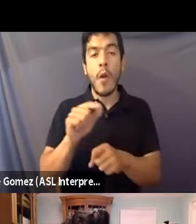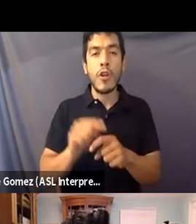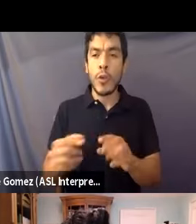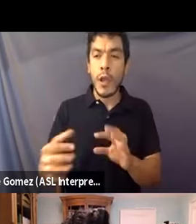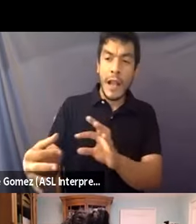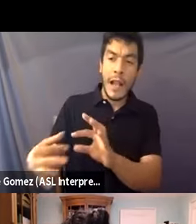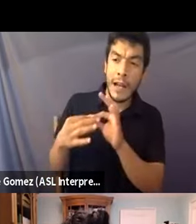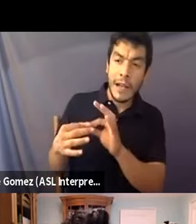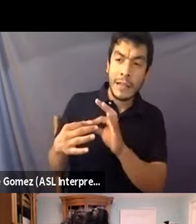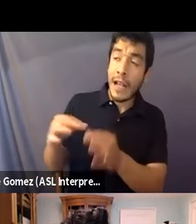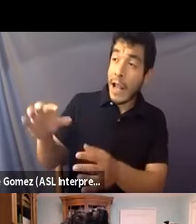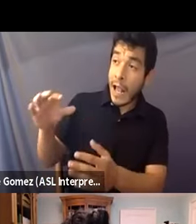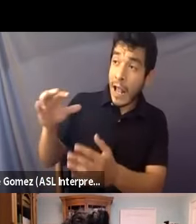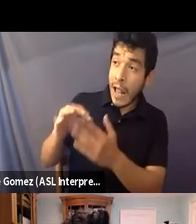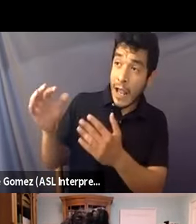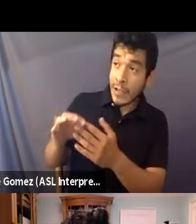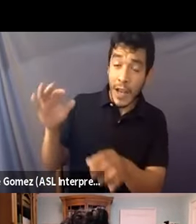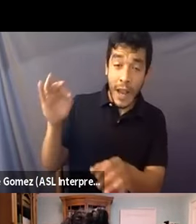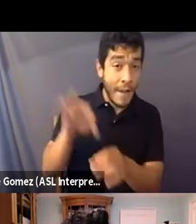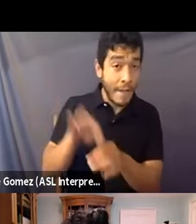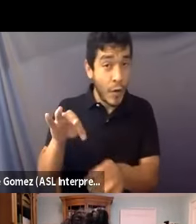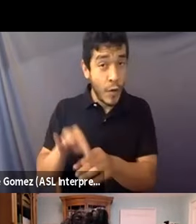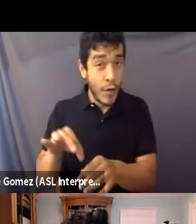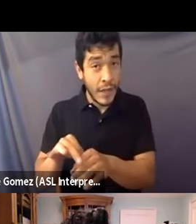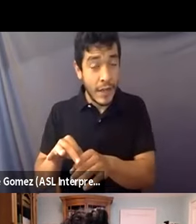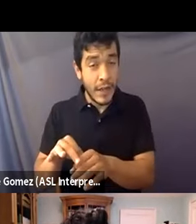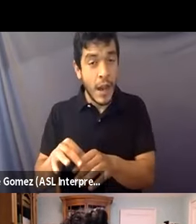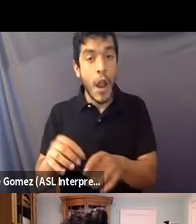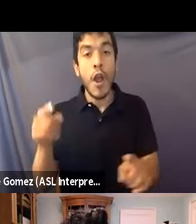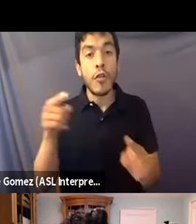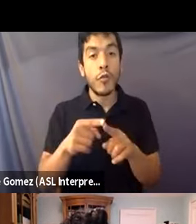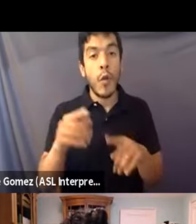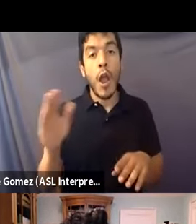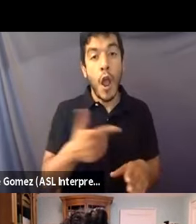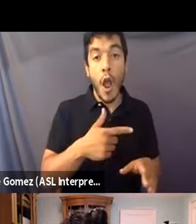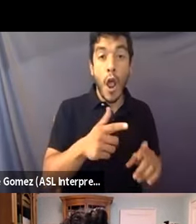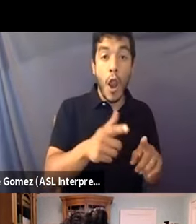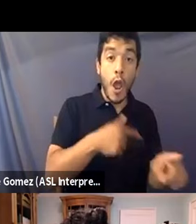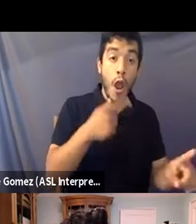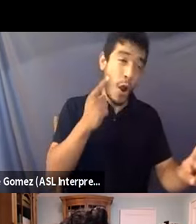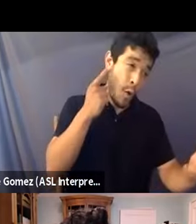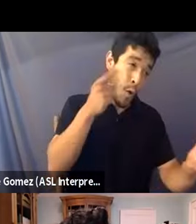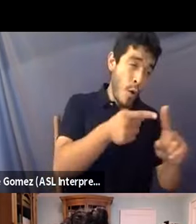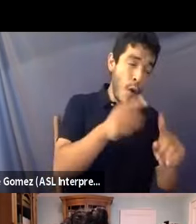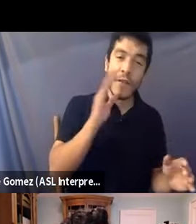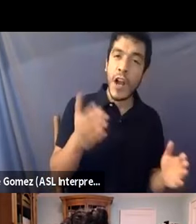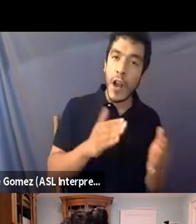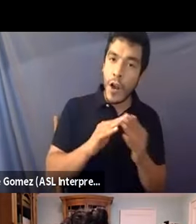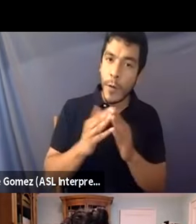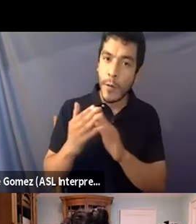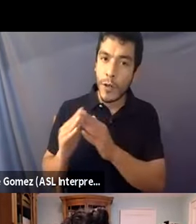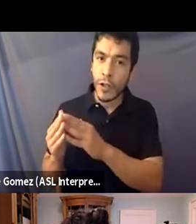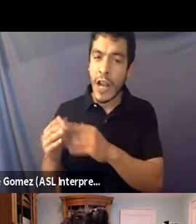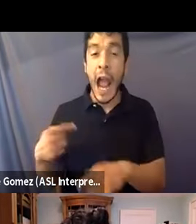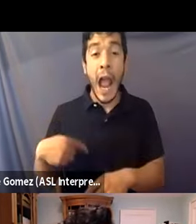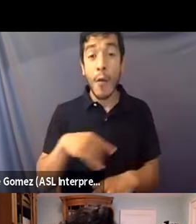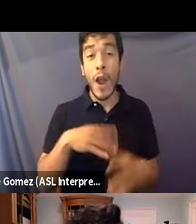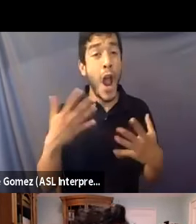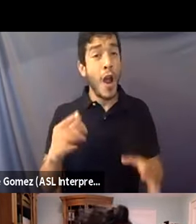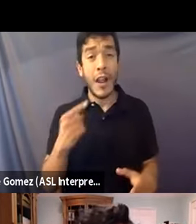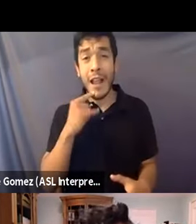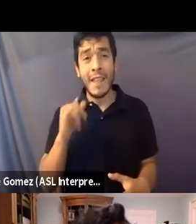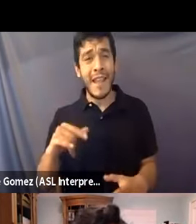elections and election outcomes to the long-term things that we want to win for our communities. And we've been saying it for a long